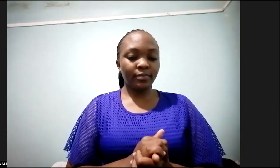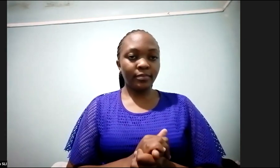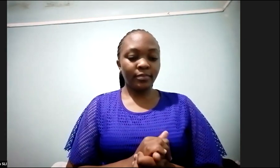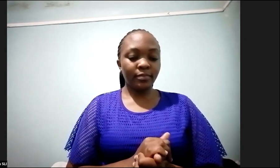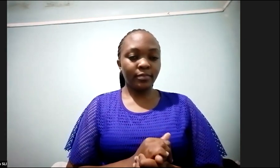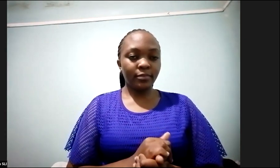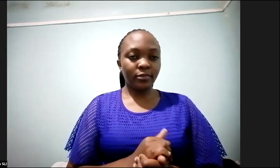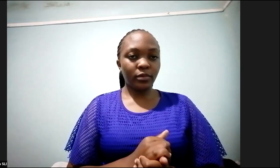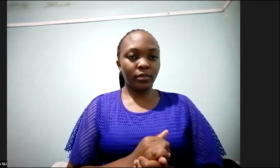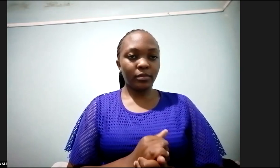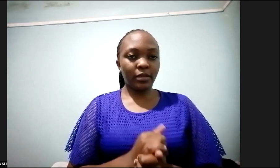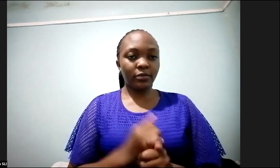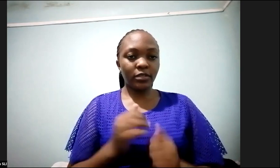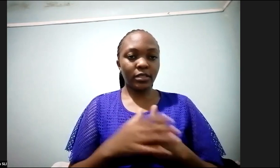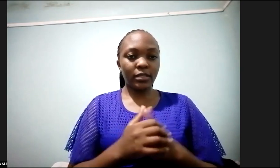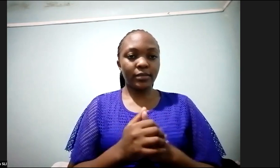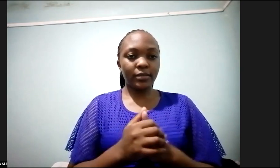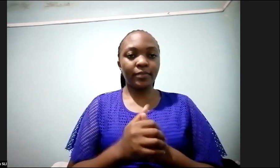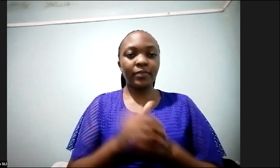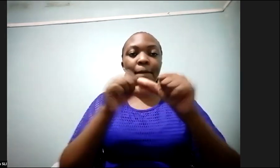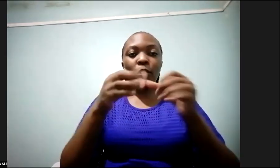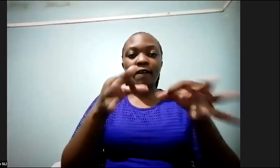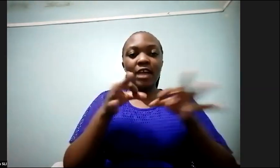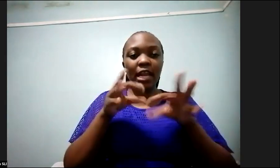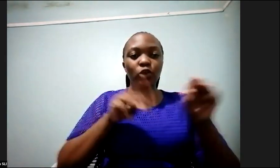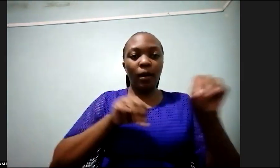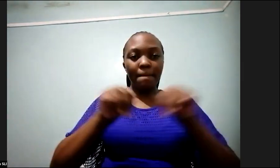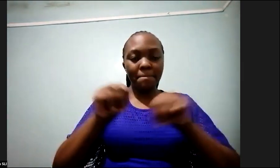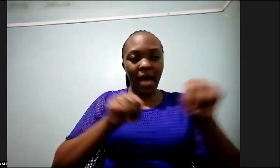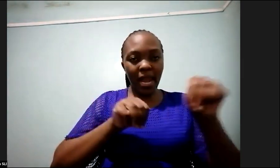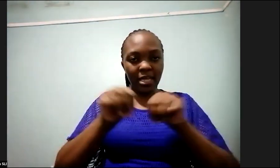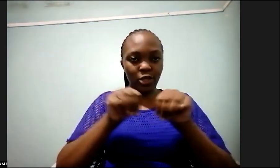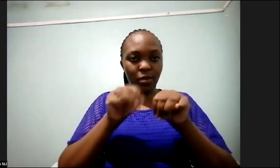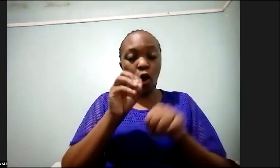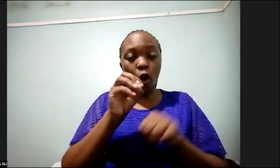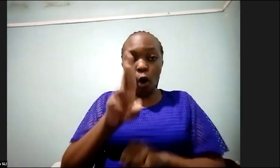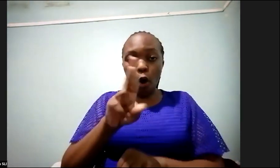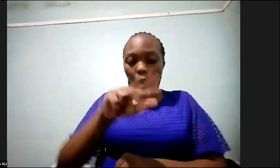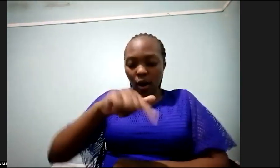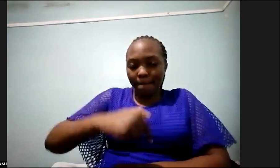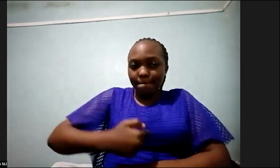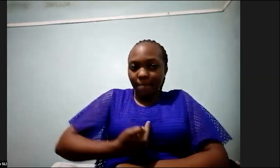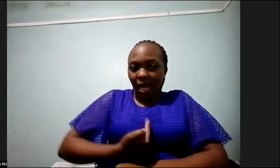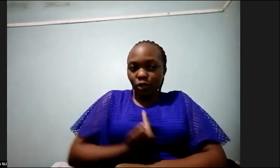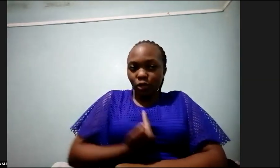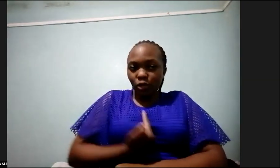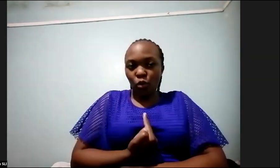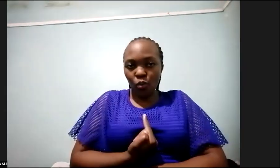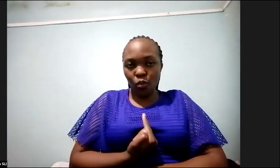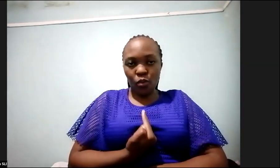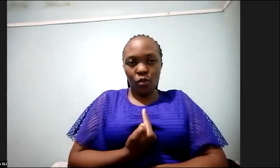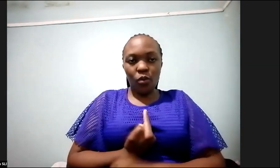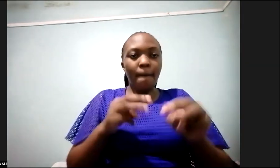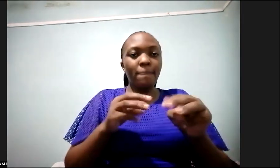on financial management, or rather personal financial planning and management, in a manner that, yes, we've worked